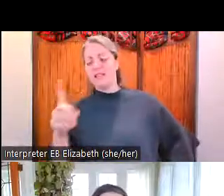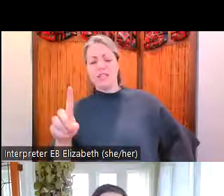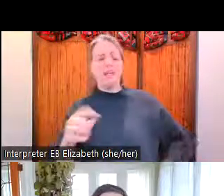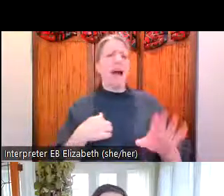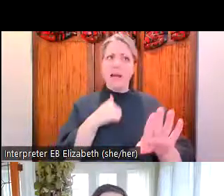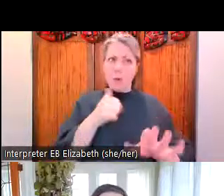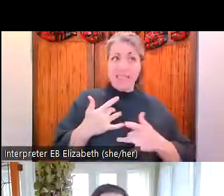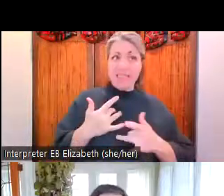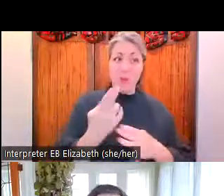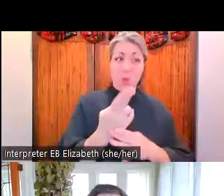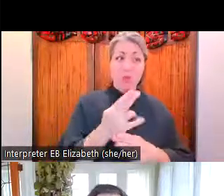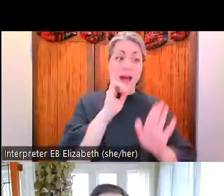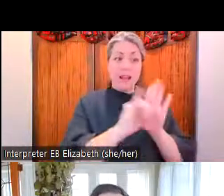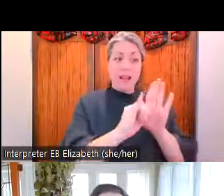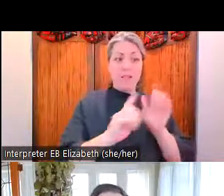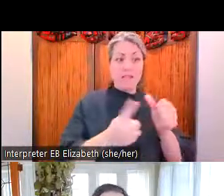the materials today,